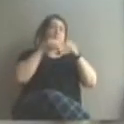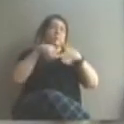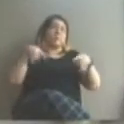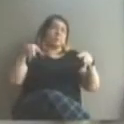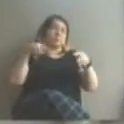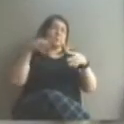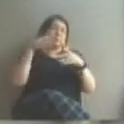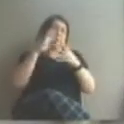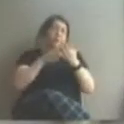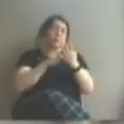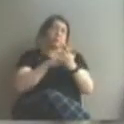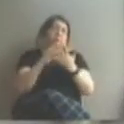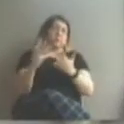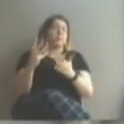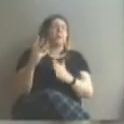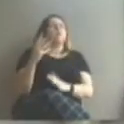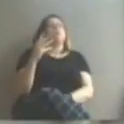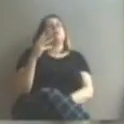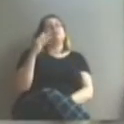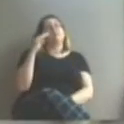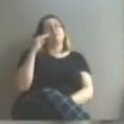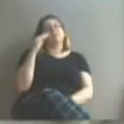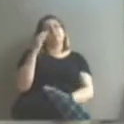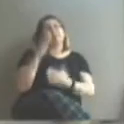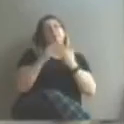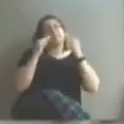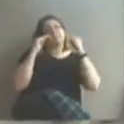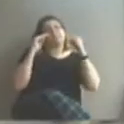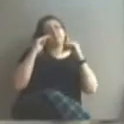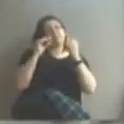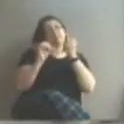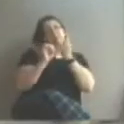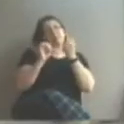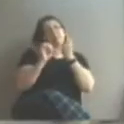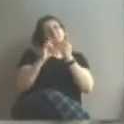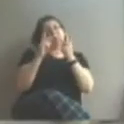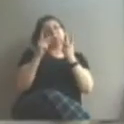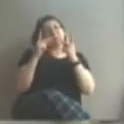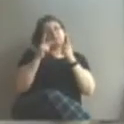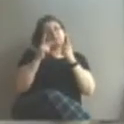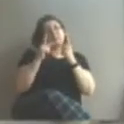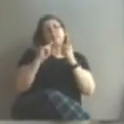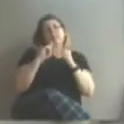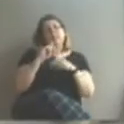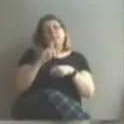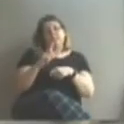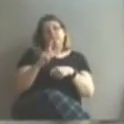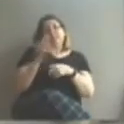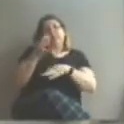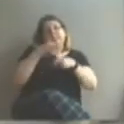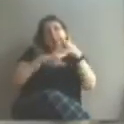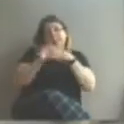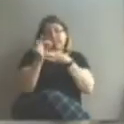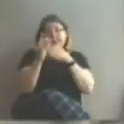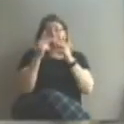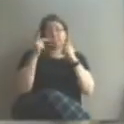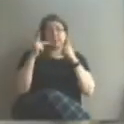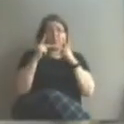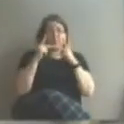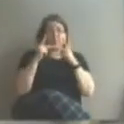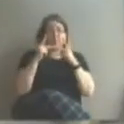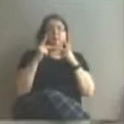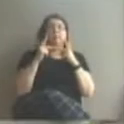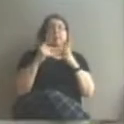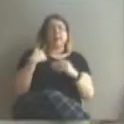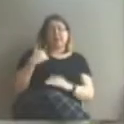charts are the there's some instructional assistant positions that are actually sub positions. So we